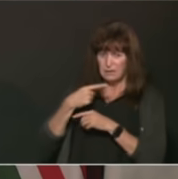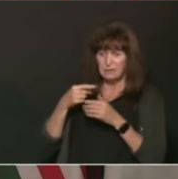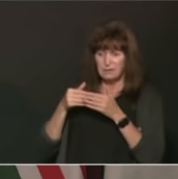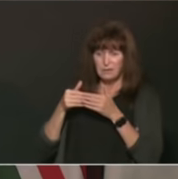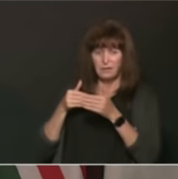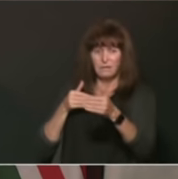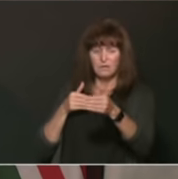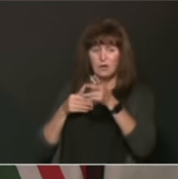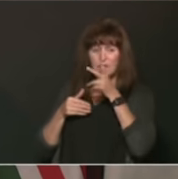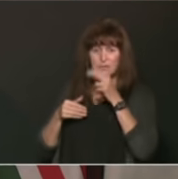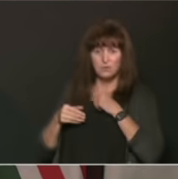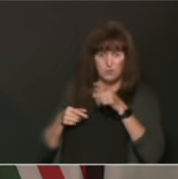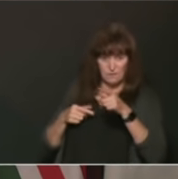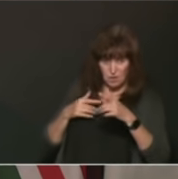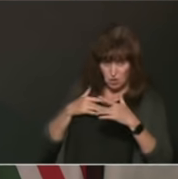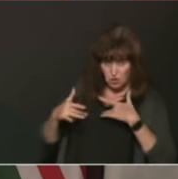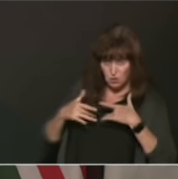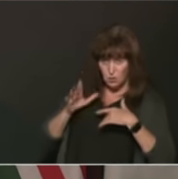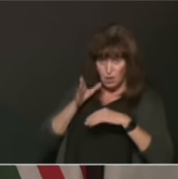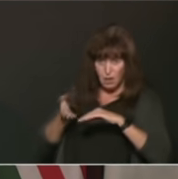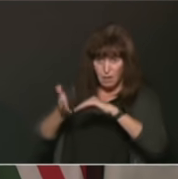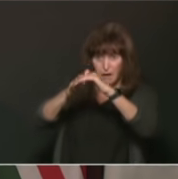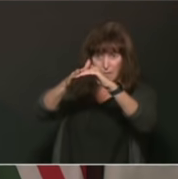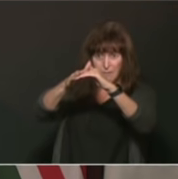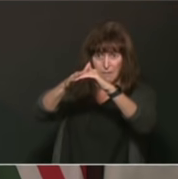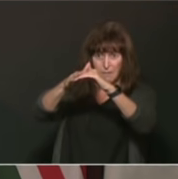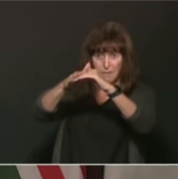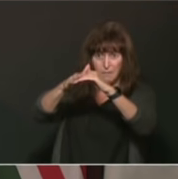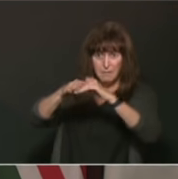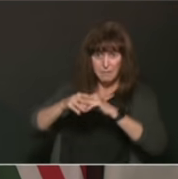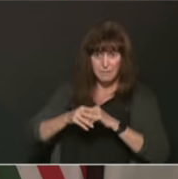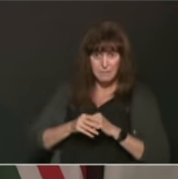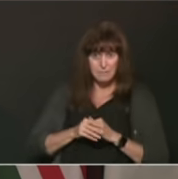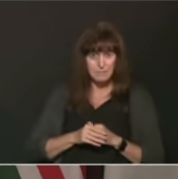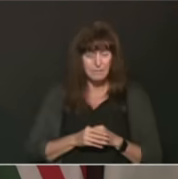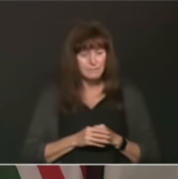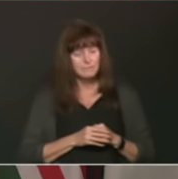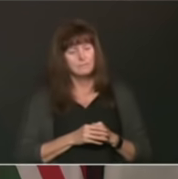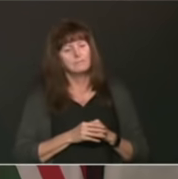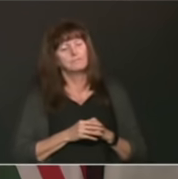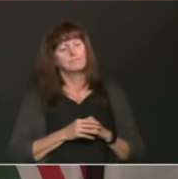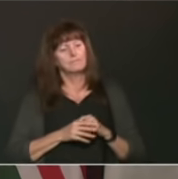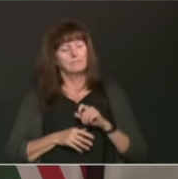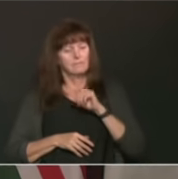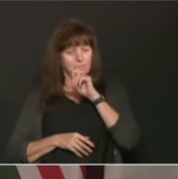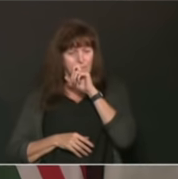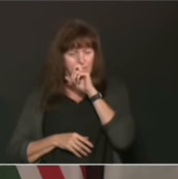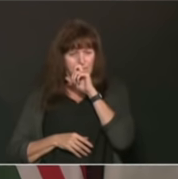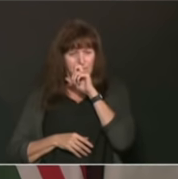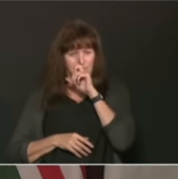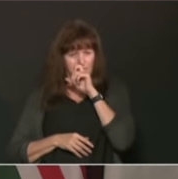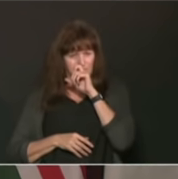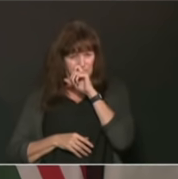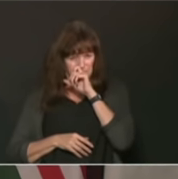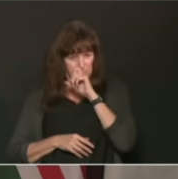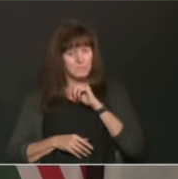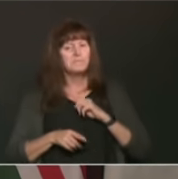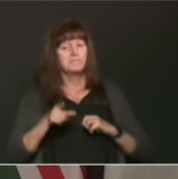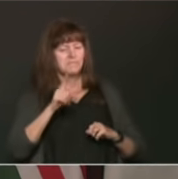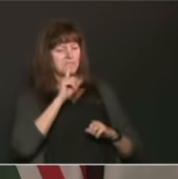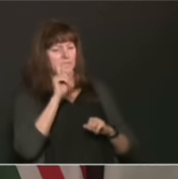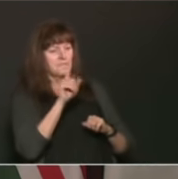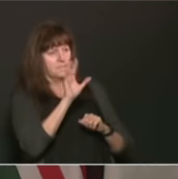weekend. Are we? Yes. after each